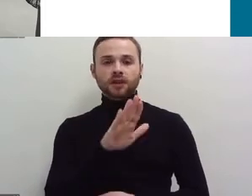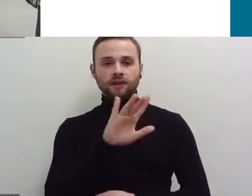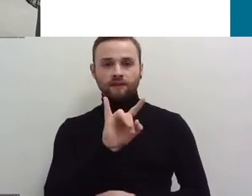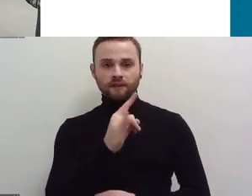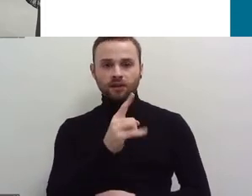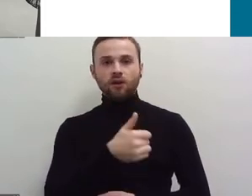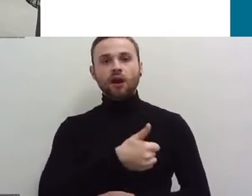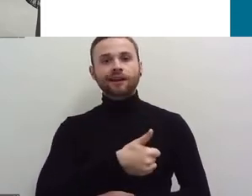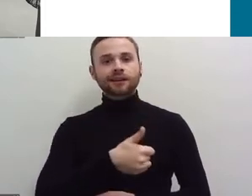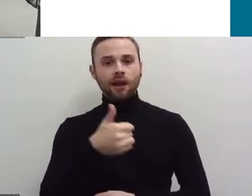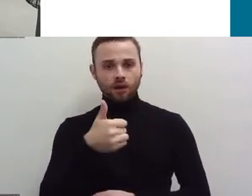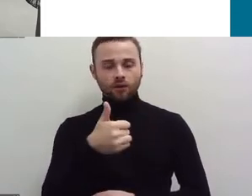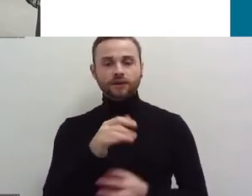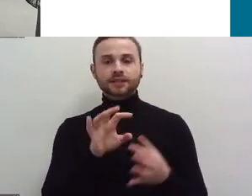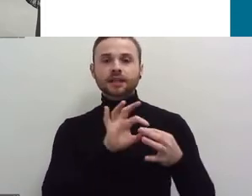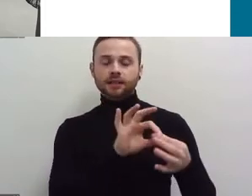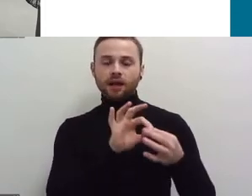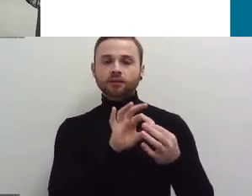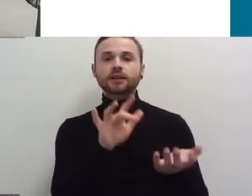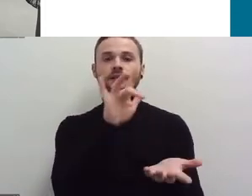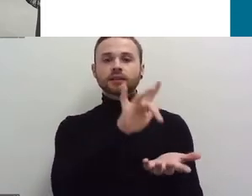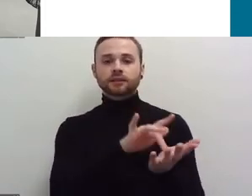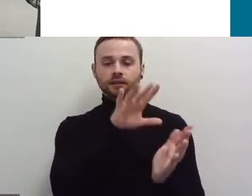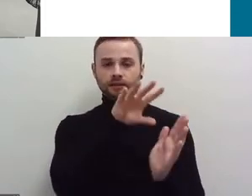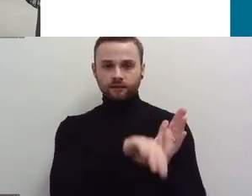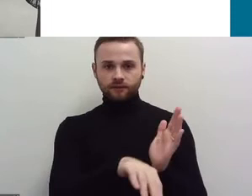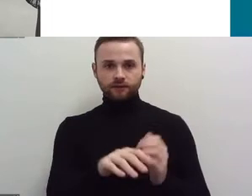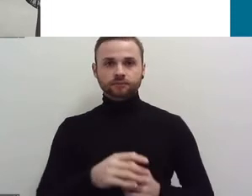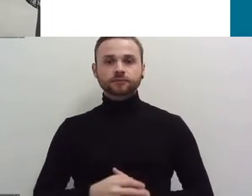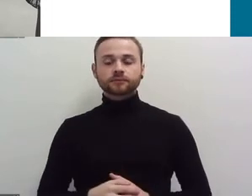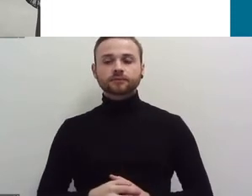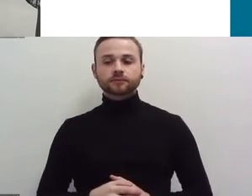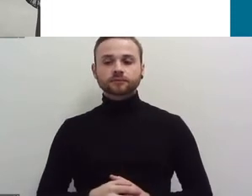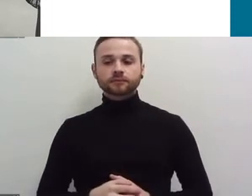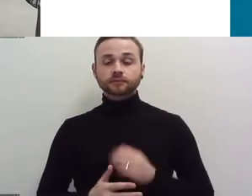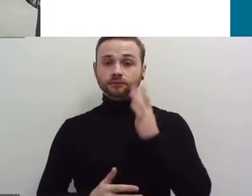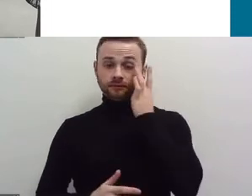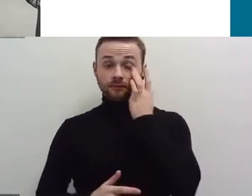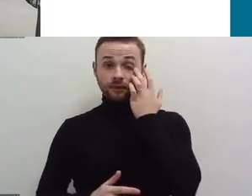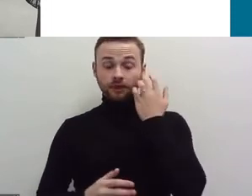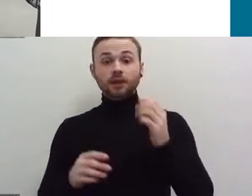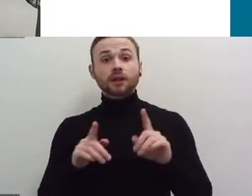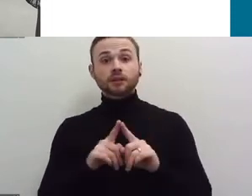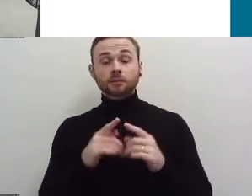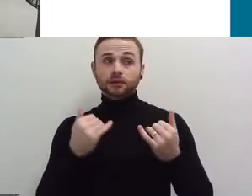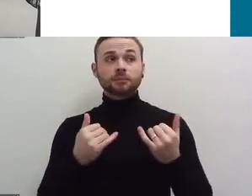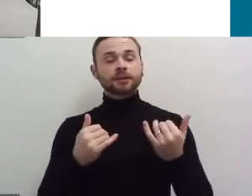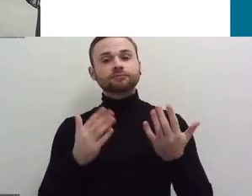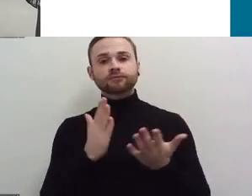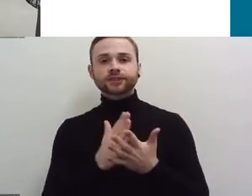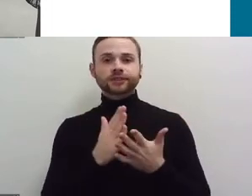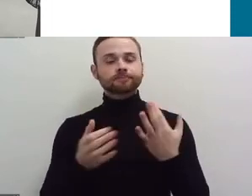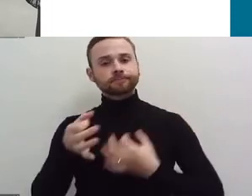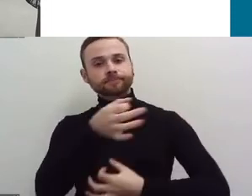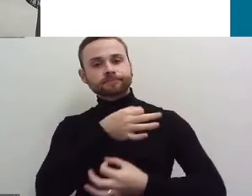discussion and share my thoughts about the support and empowerment of children